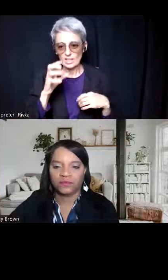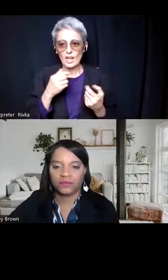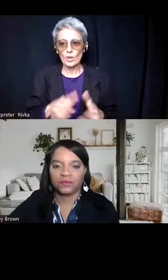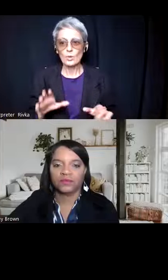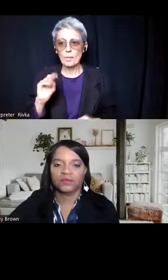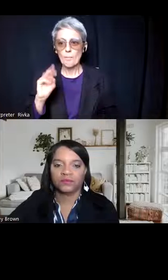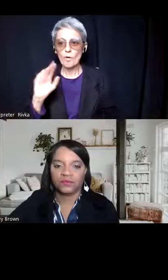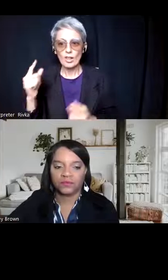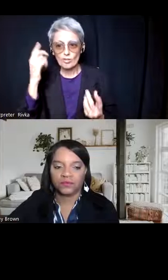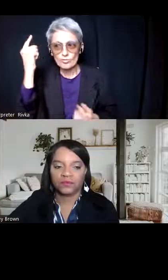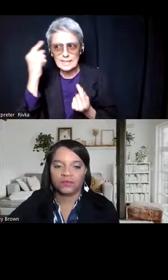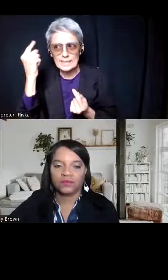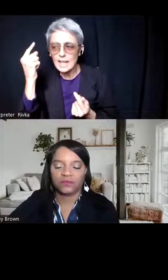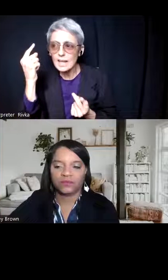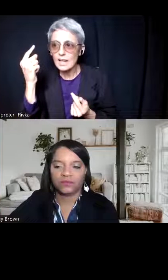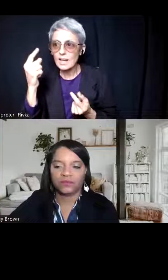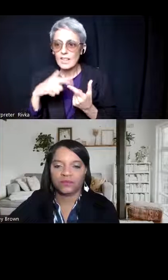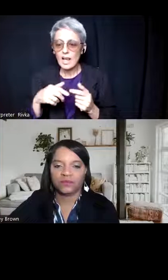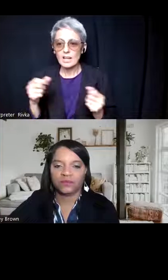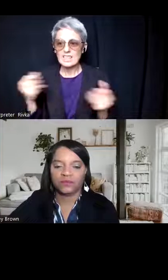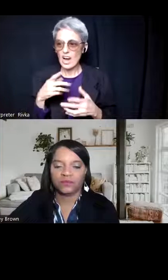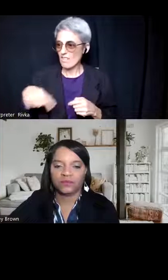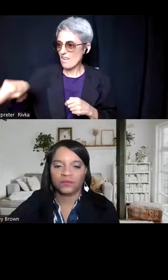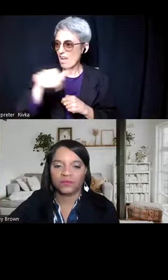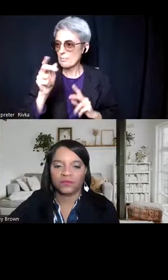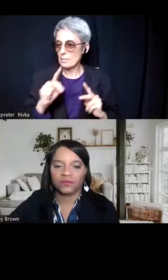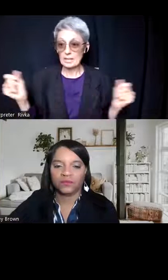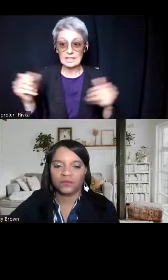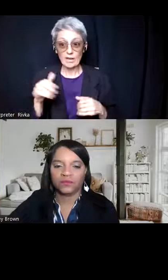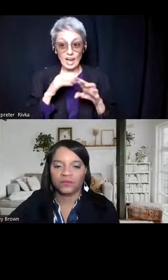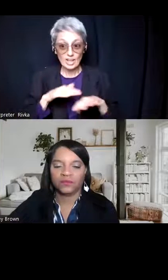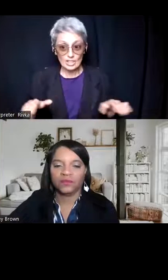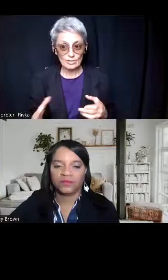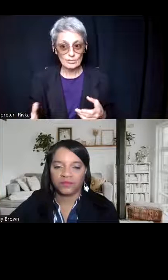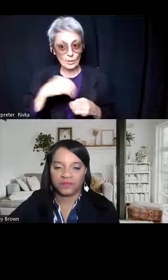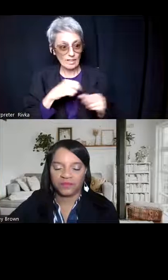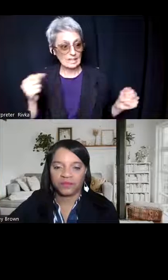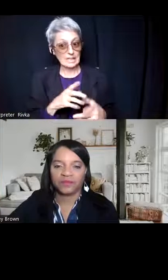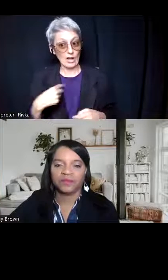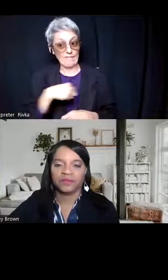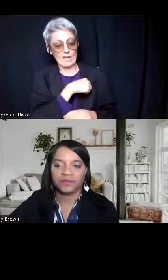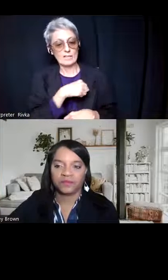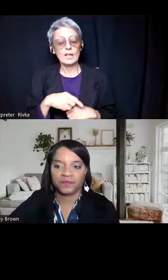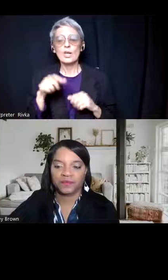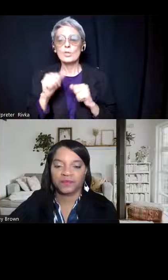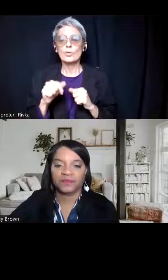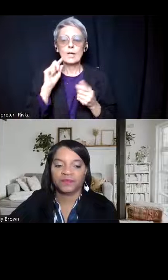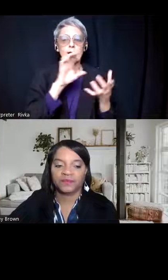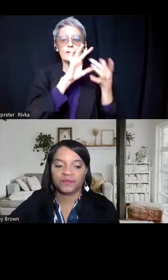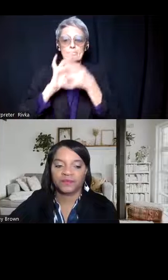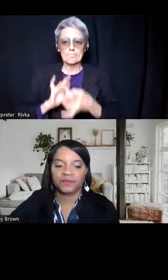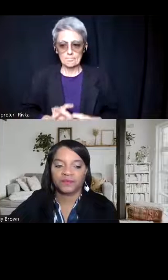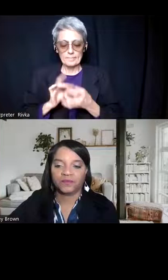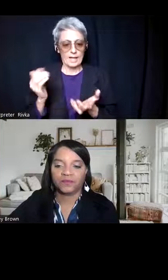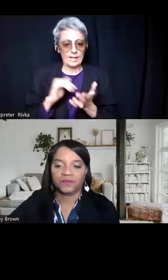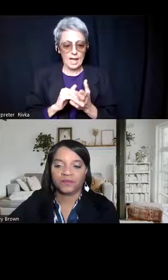others, including our children. Now, you can actually bring yourself back online and come back to the high road and make a